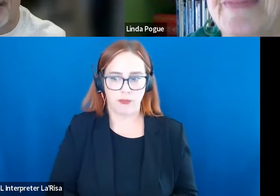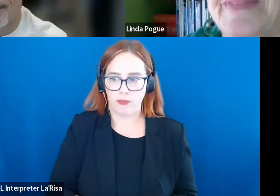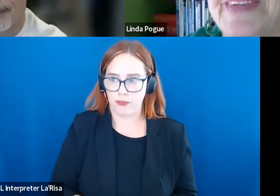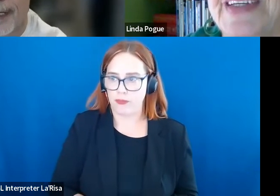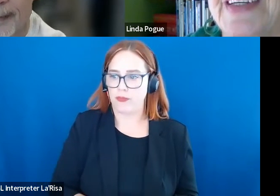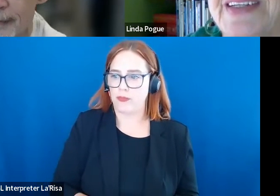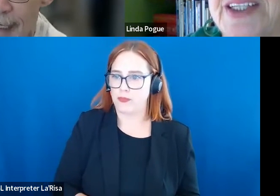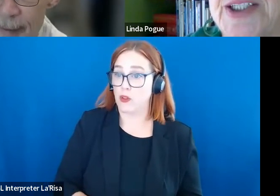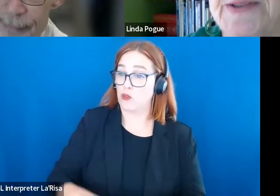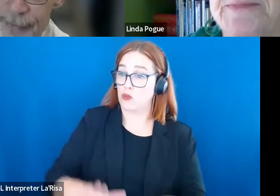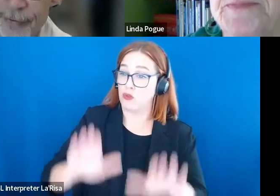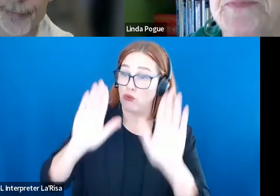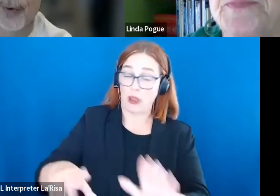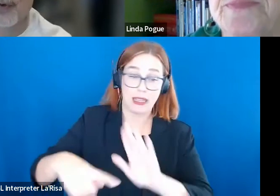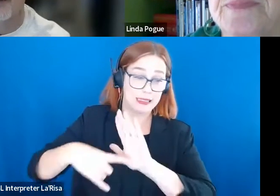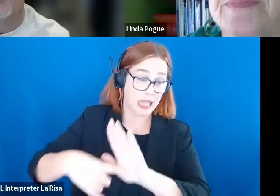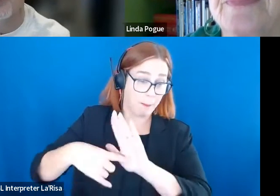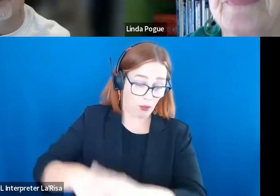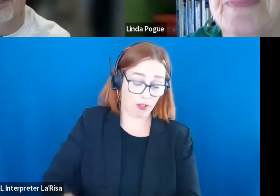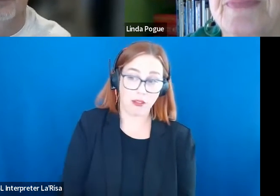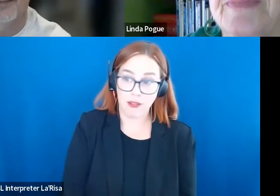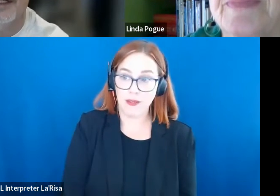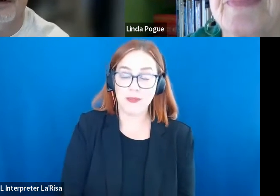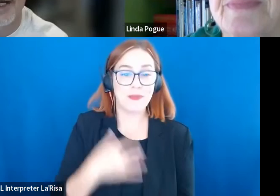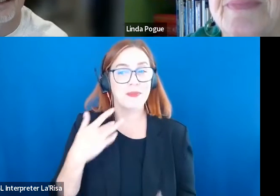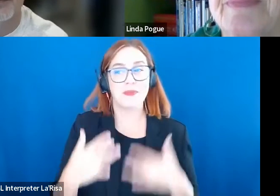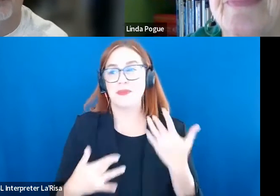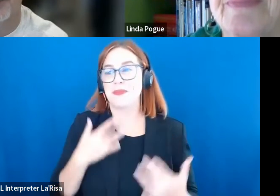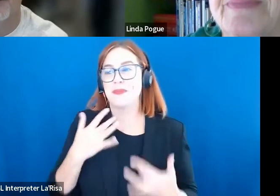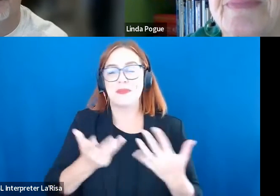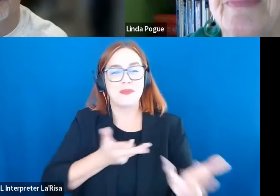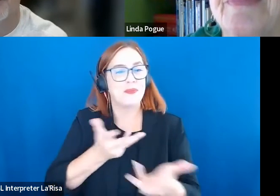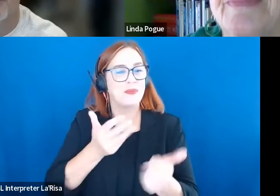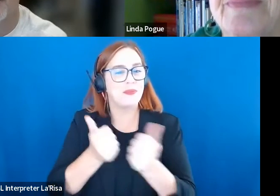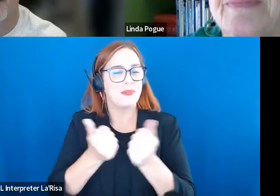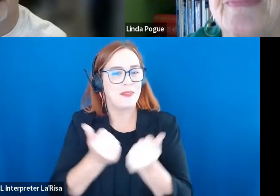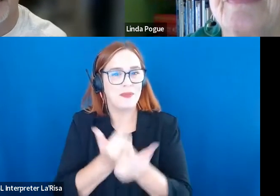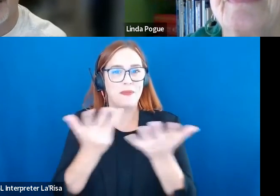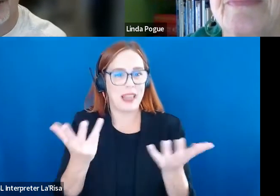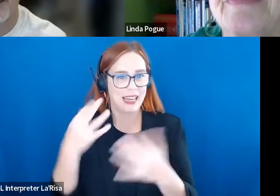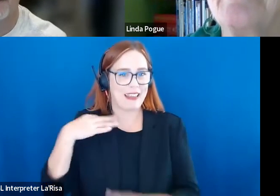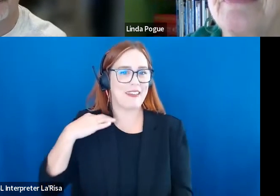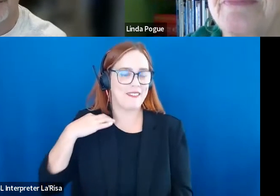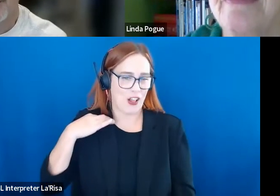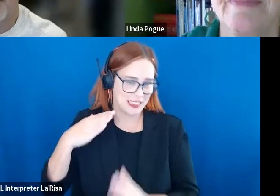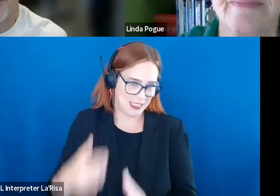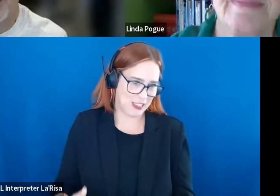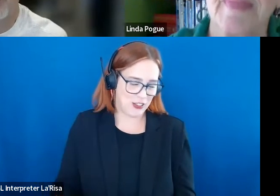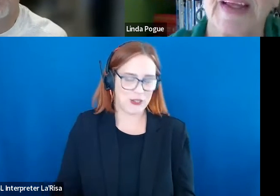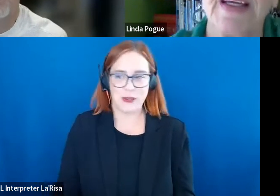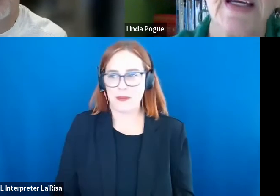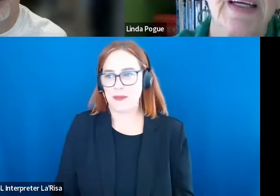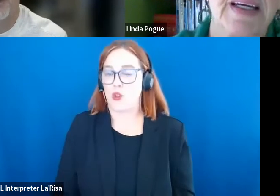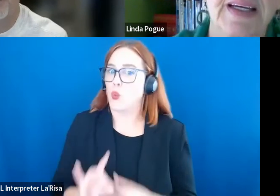wonderful example, and I'm just so excited about interacting with so many of the volunteers in that way. But